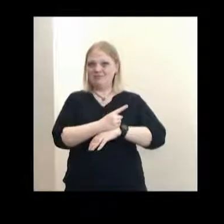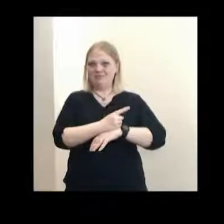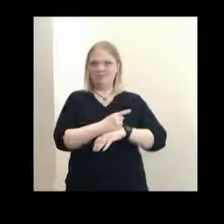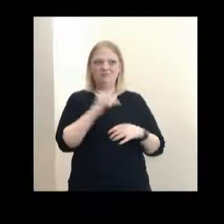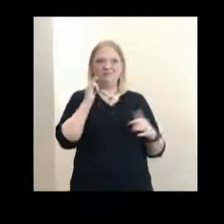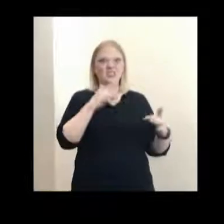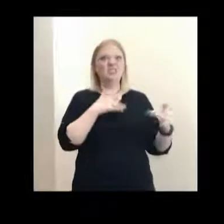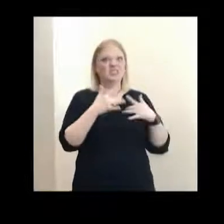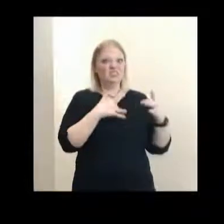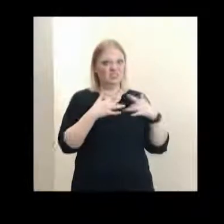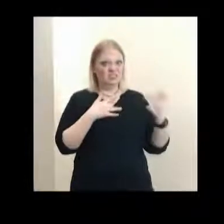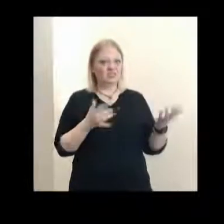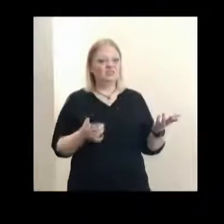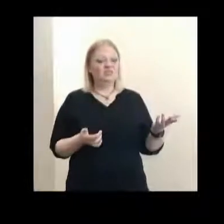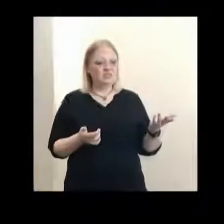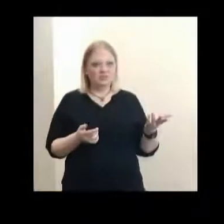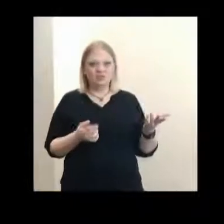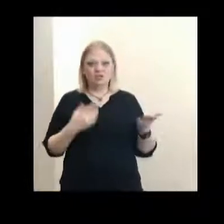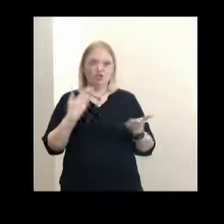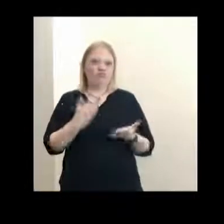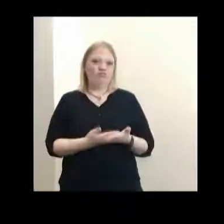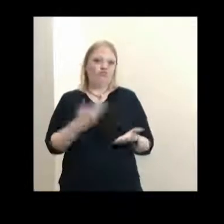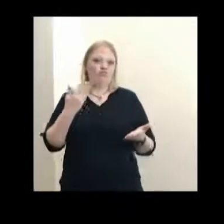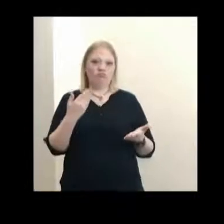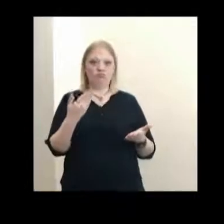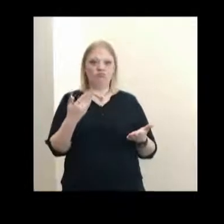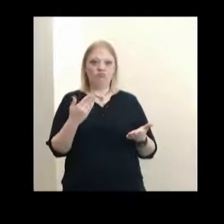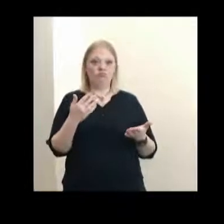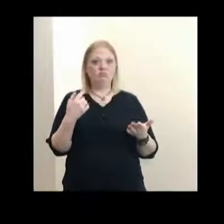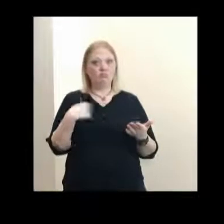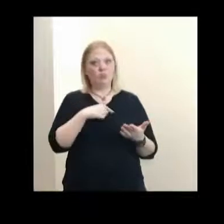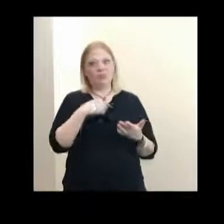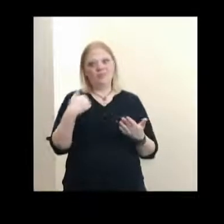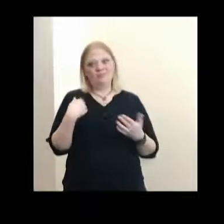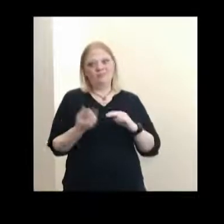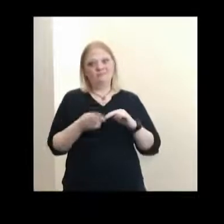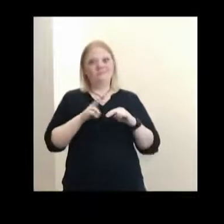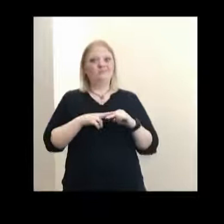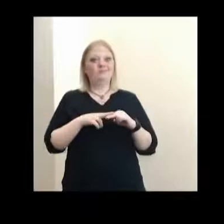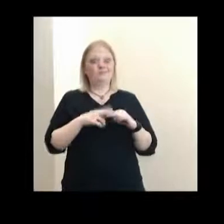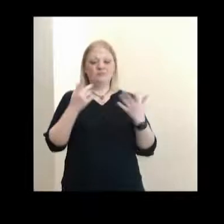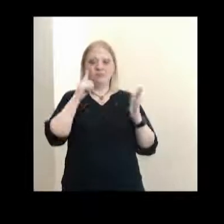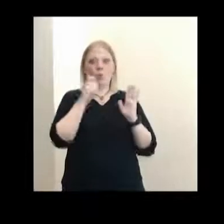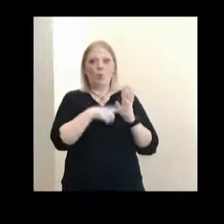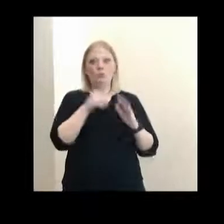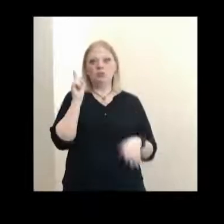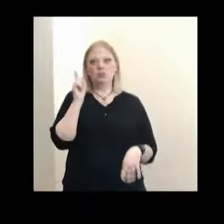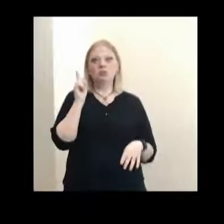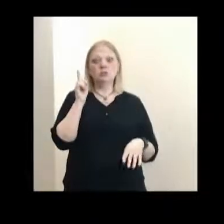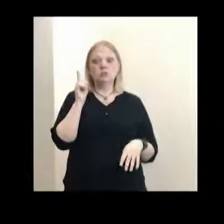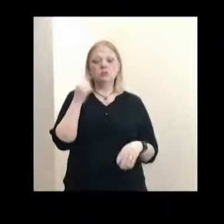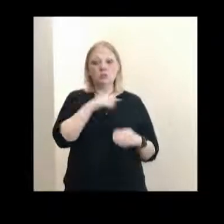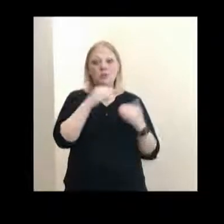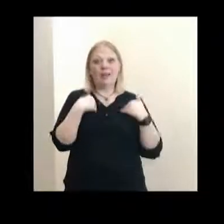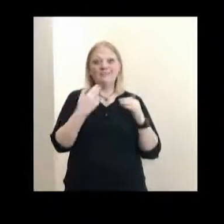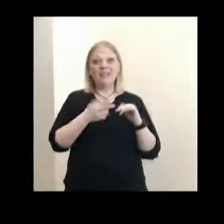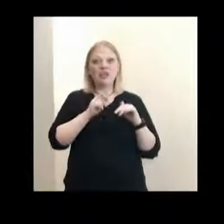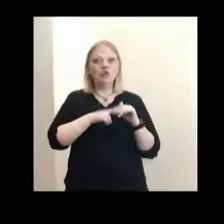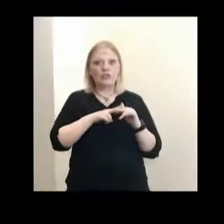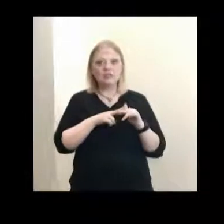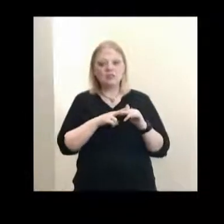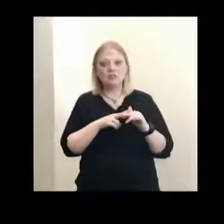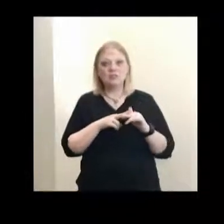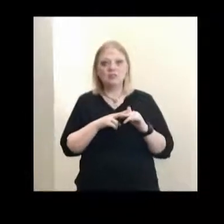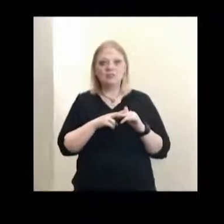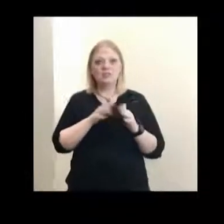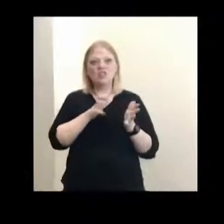concerning. And it just goes to show that we've had this increase, as is noticeable here. We have had an increase,